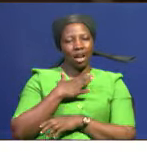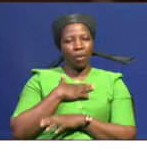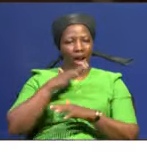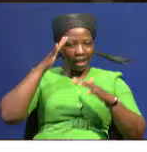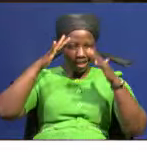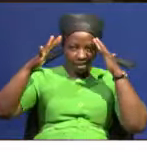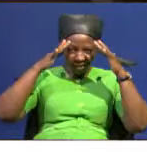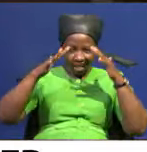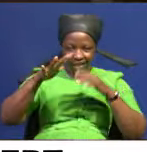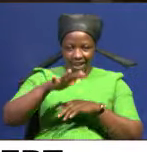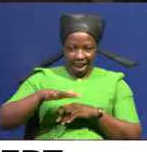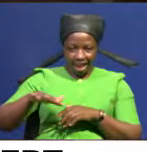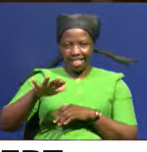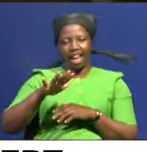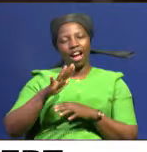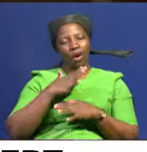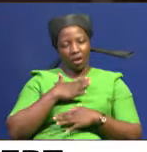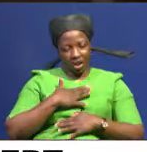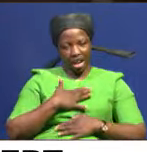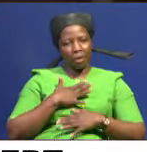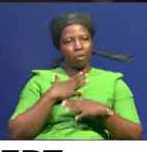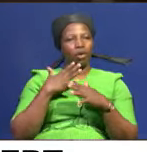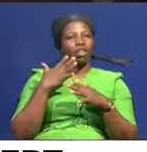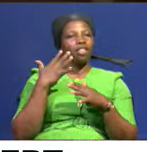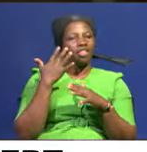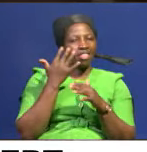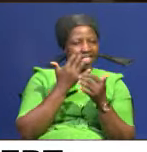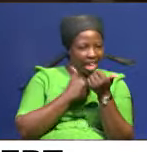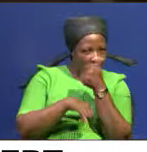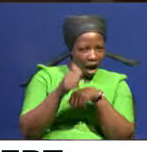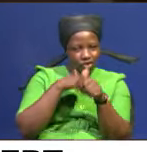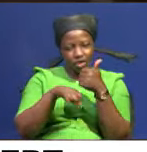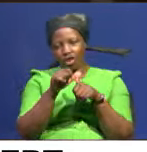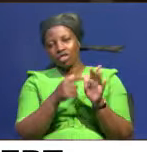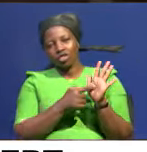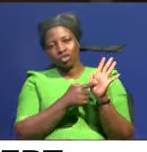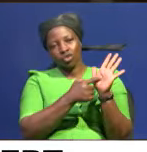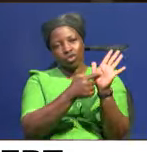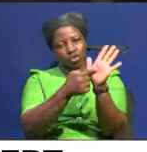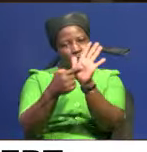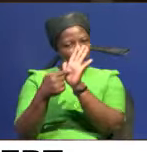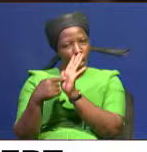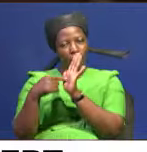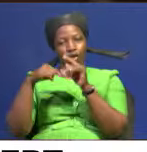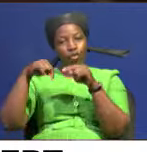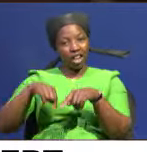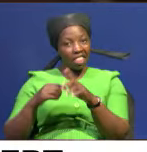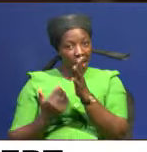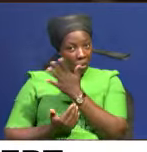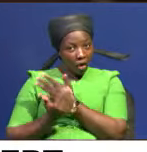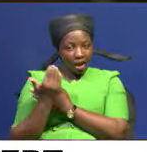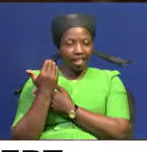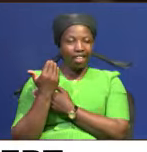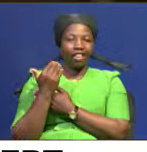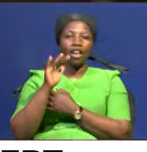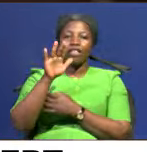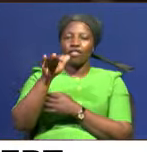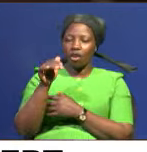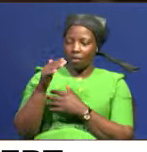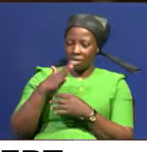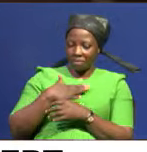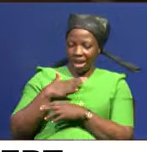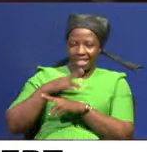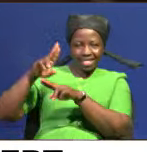Your Excellency, the performances that have been exhibited here this morning, from where I